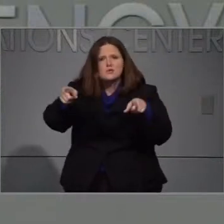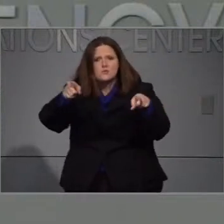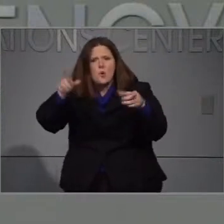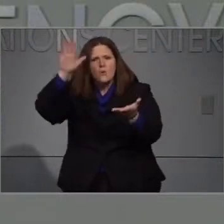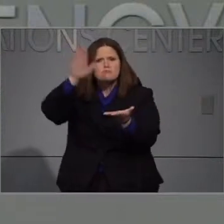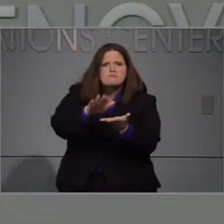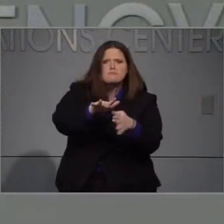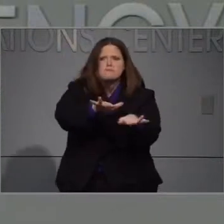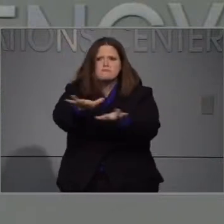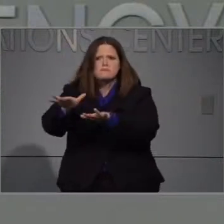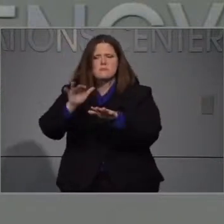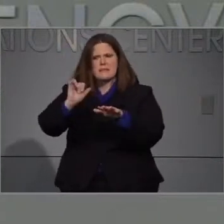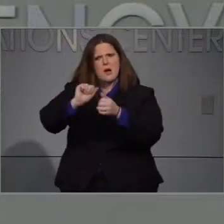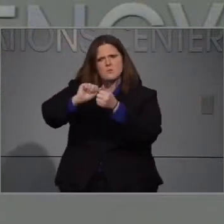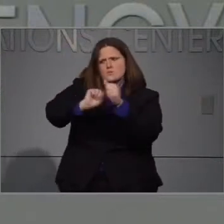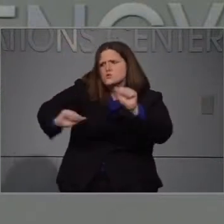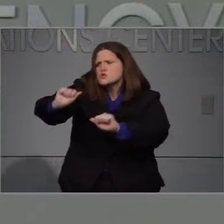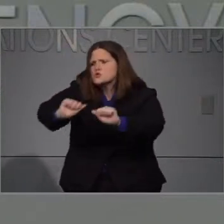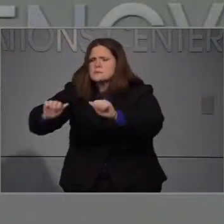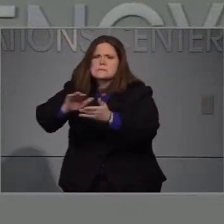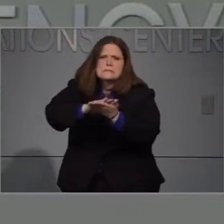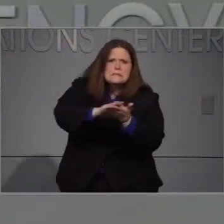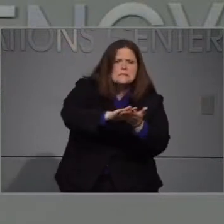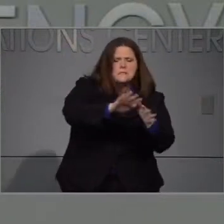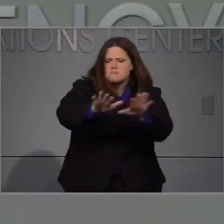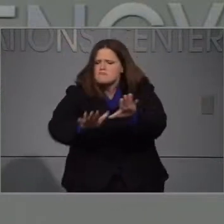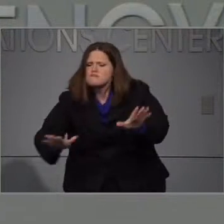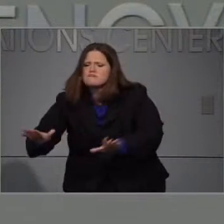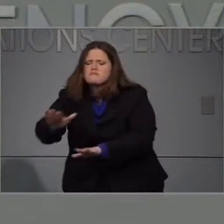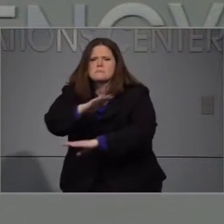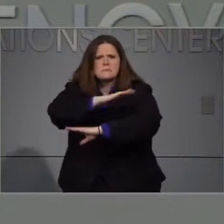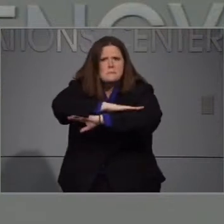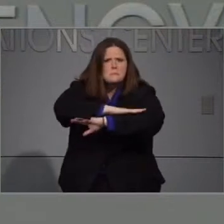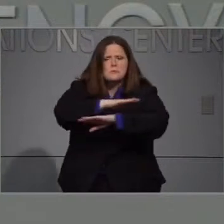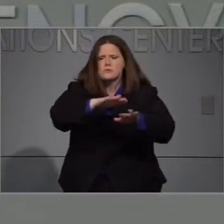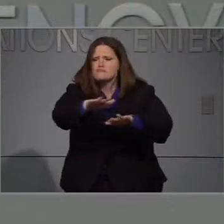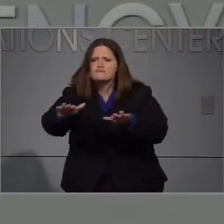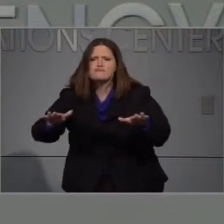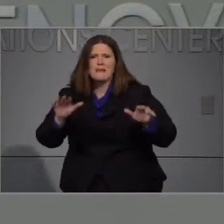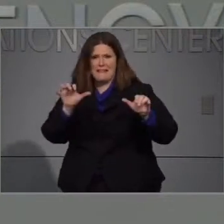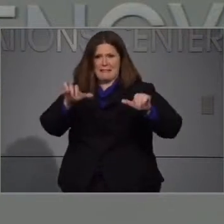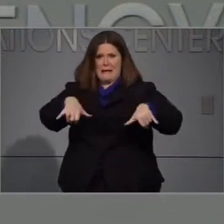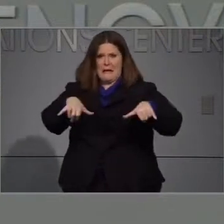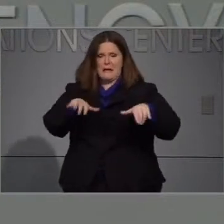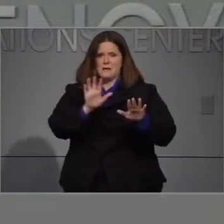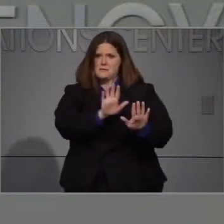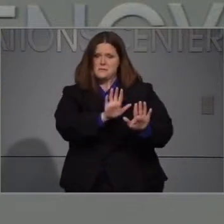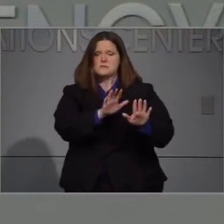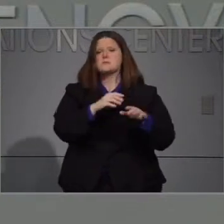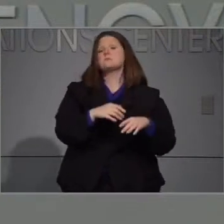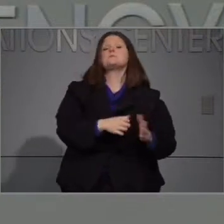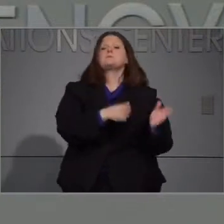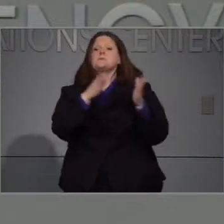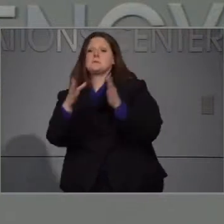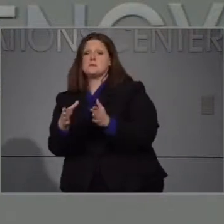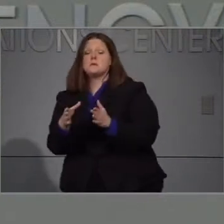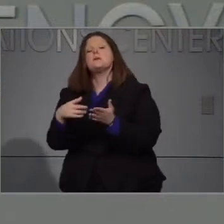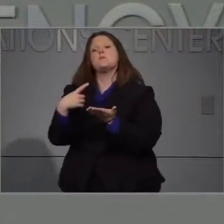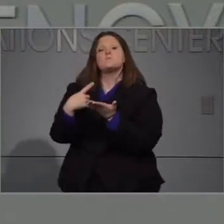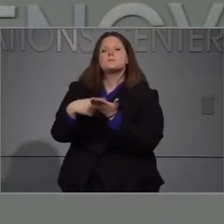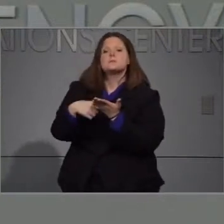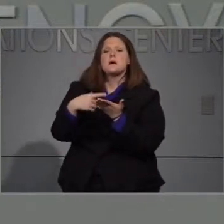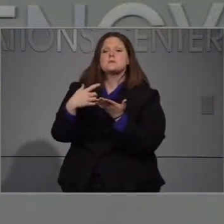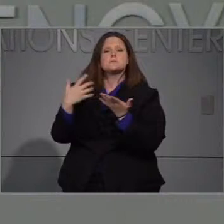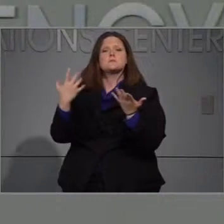the washing and the cleaning of surfaces and such. So there's that. Then we've also talked about what does a